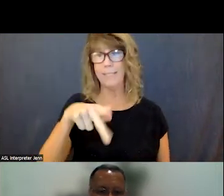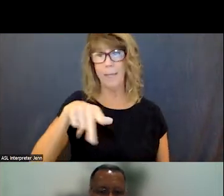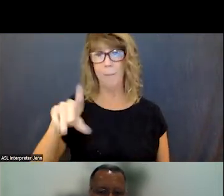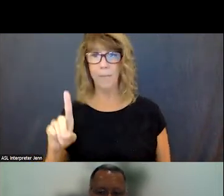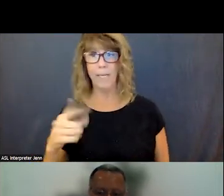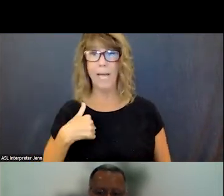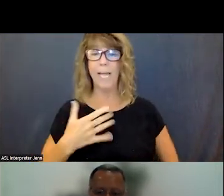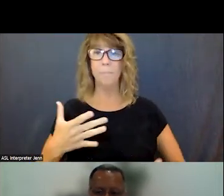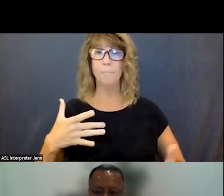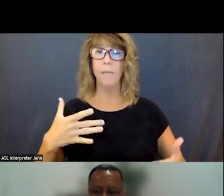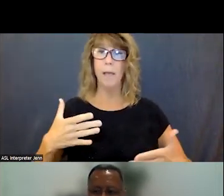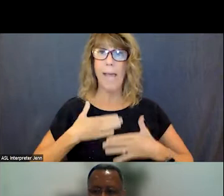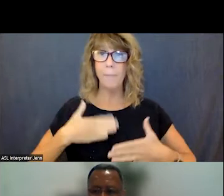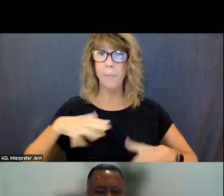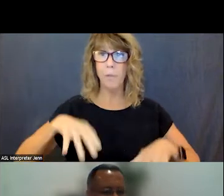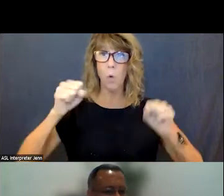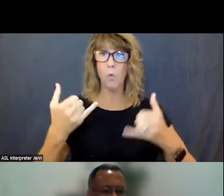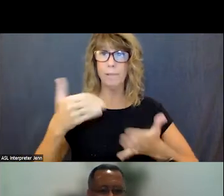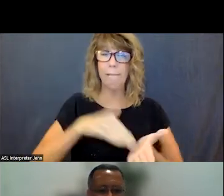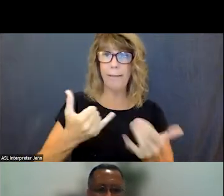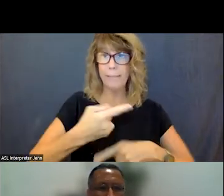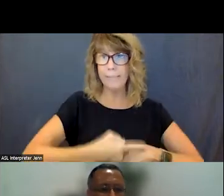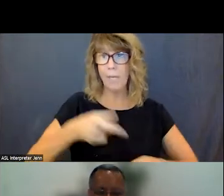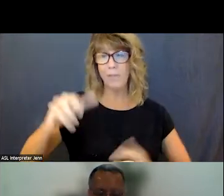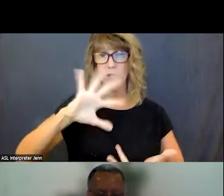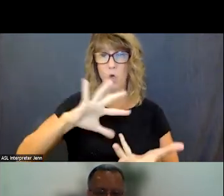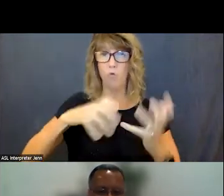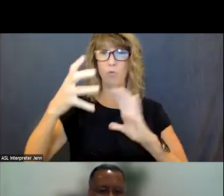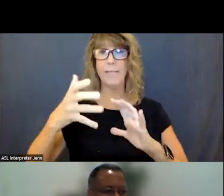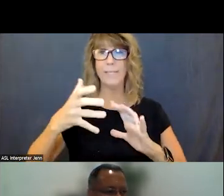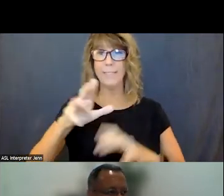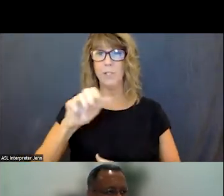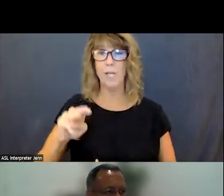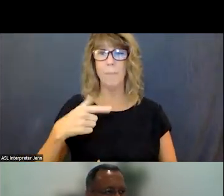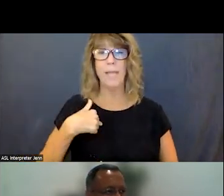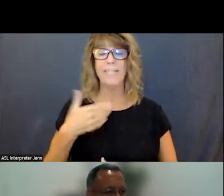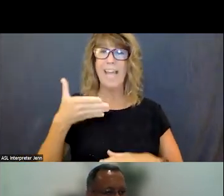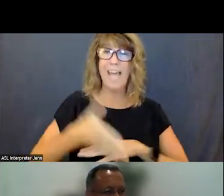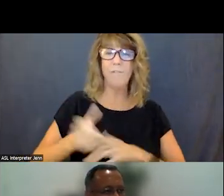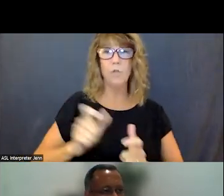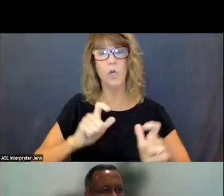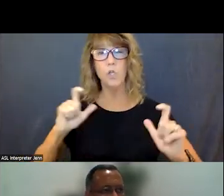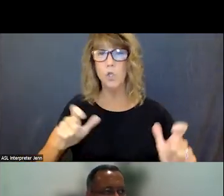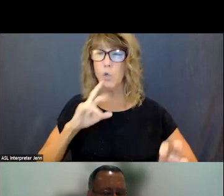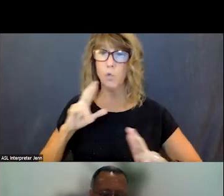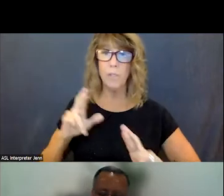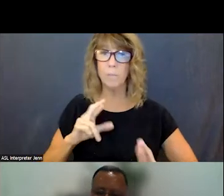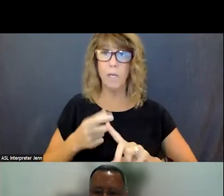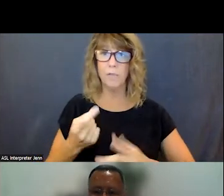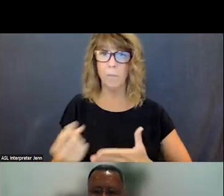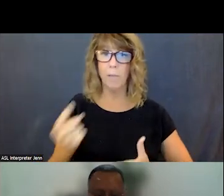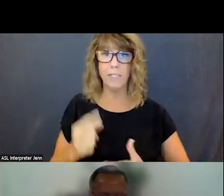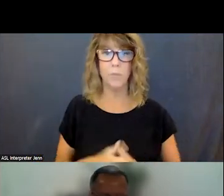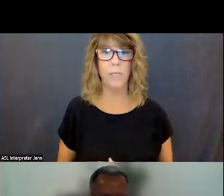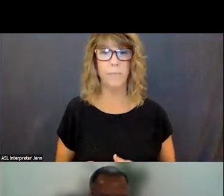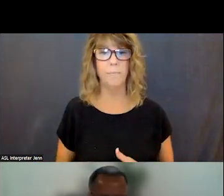this Crisis Jam, which comes after a huge response that we had last week that we'll mention. Um, on this first